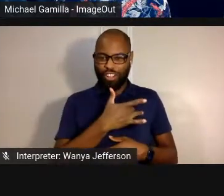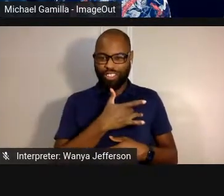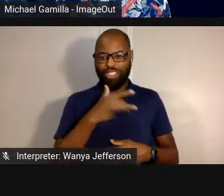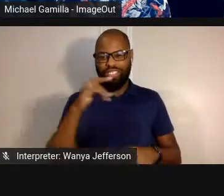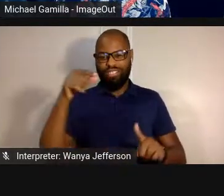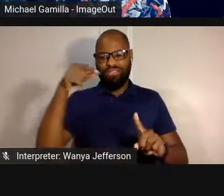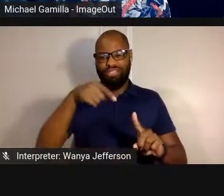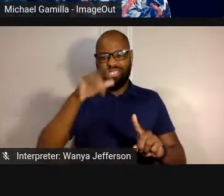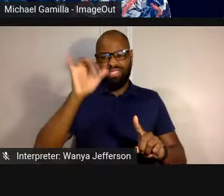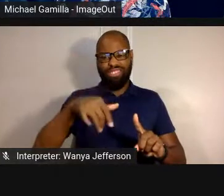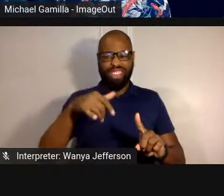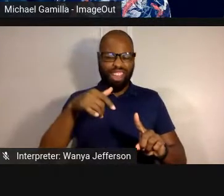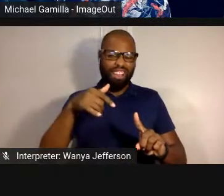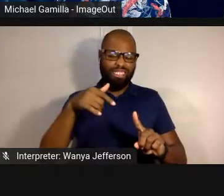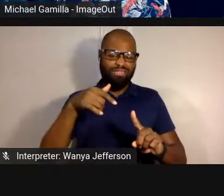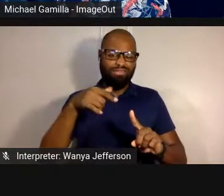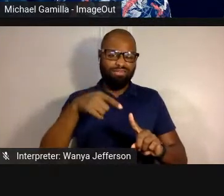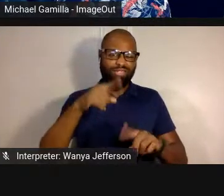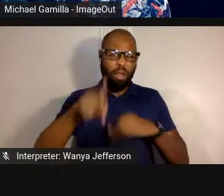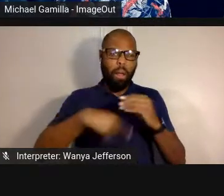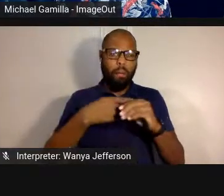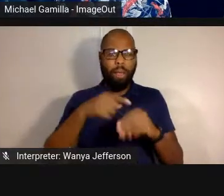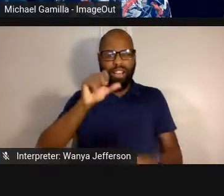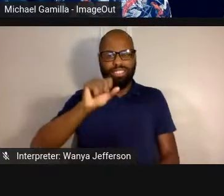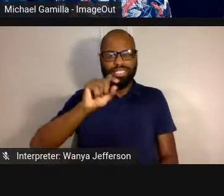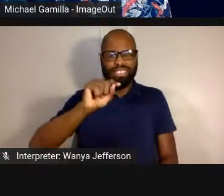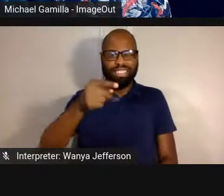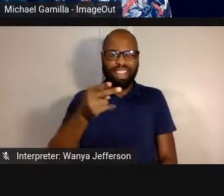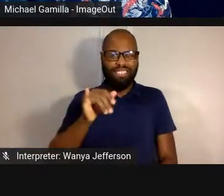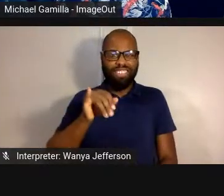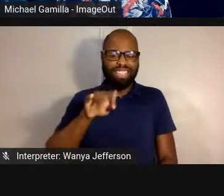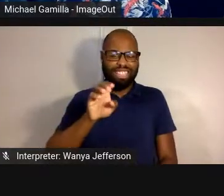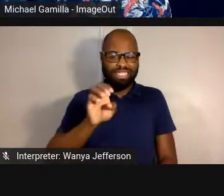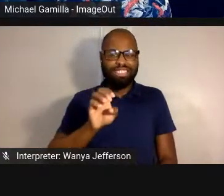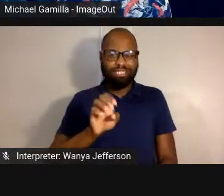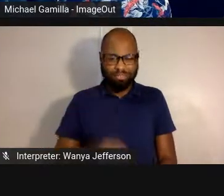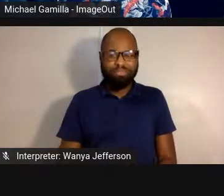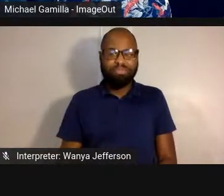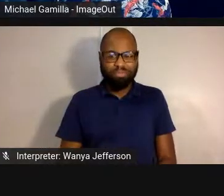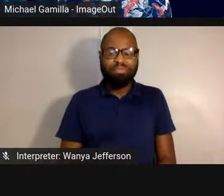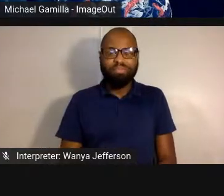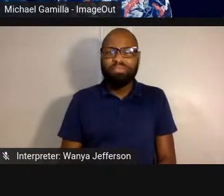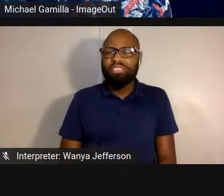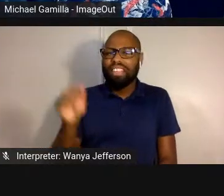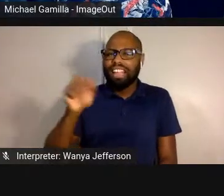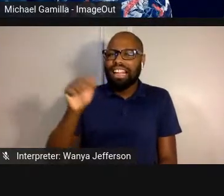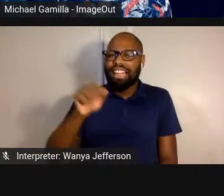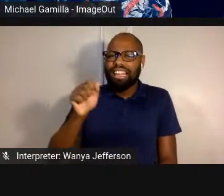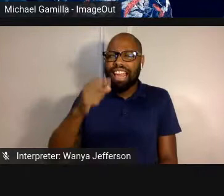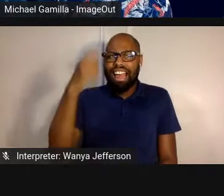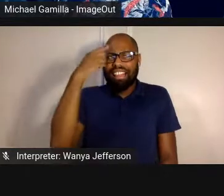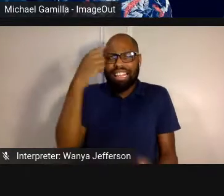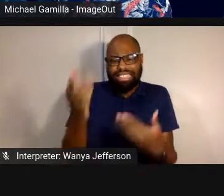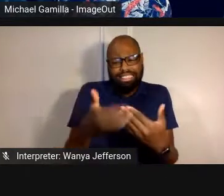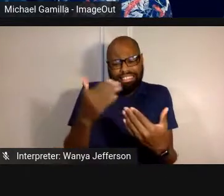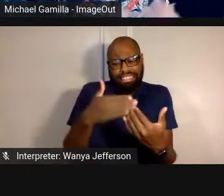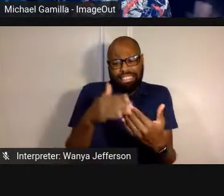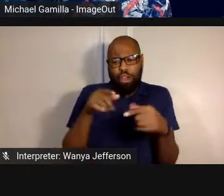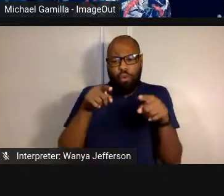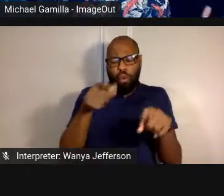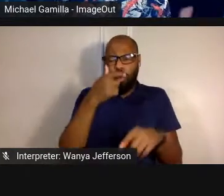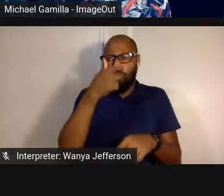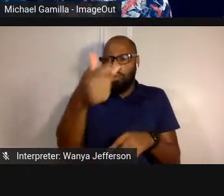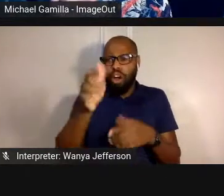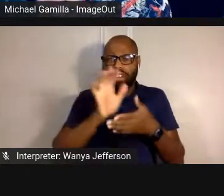what I think about Stephanie in this role. I mean, it's easy, you know, when you watch the film, it's easy to just say it's